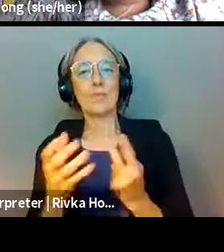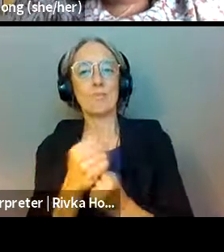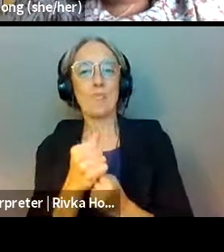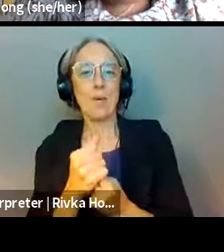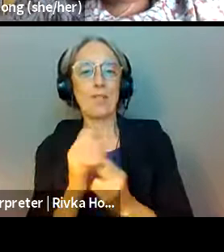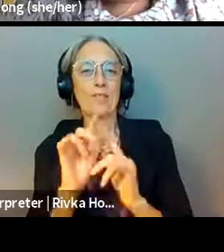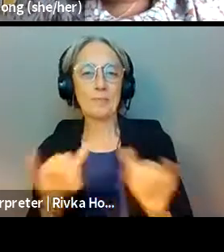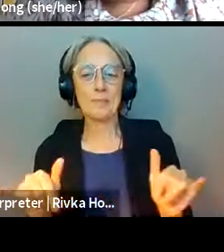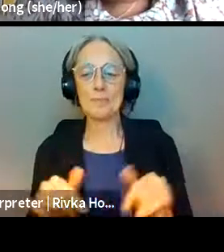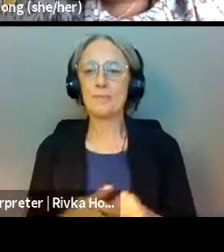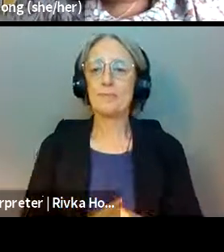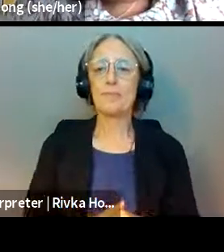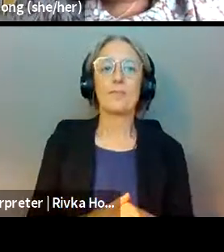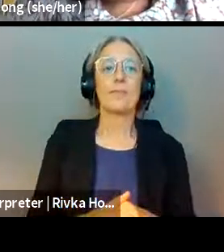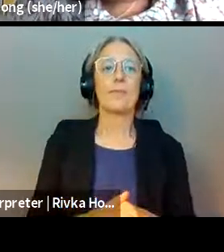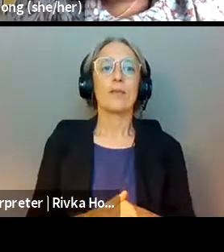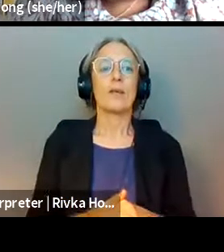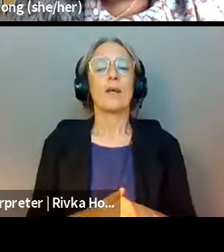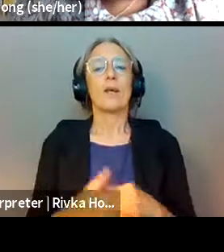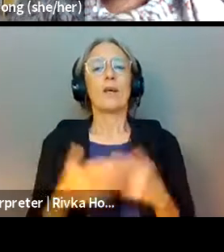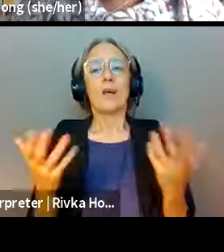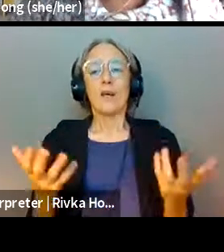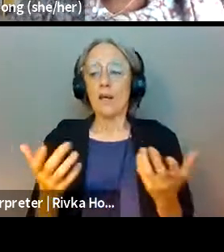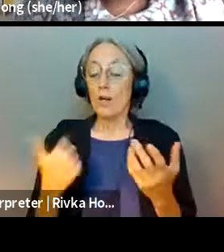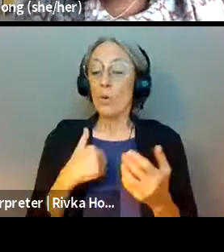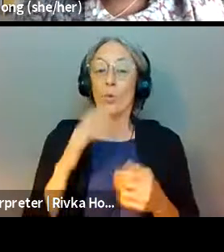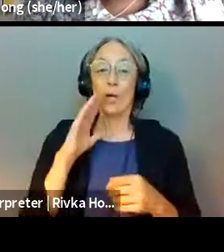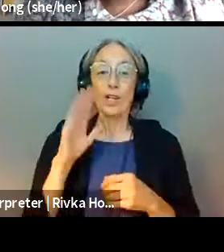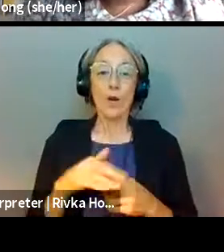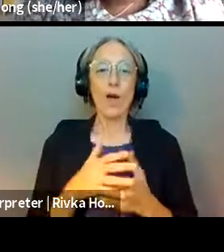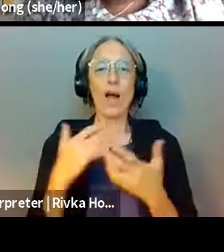is, you know, we know that there needs to be work done.